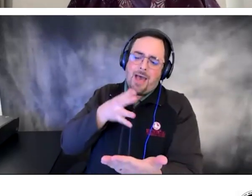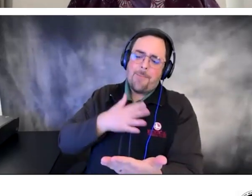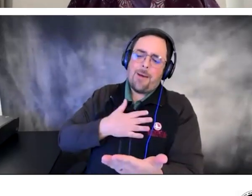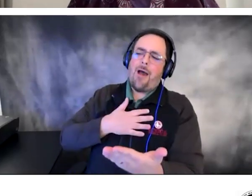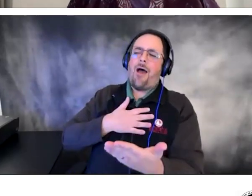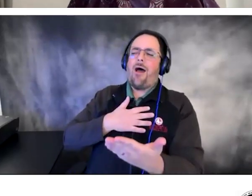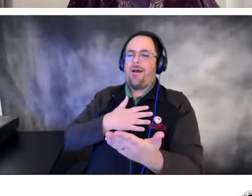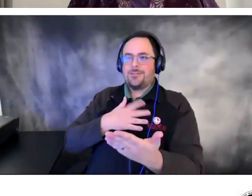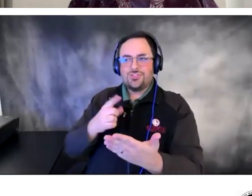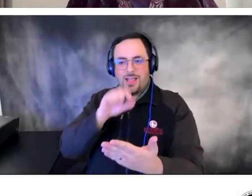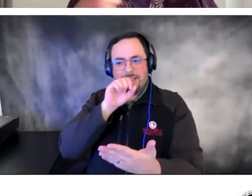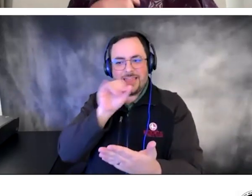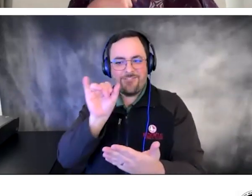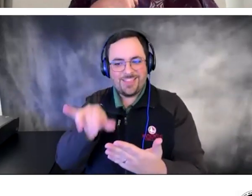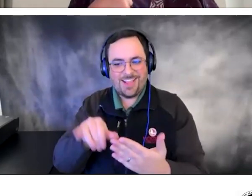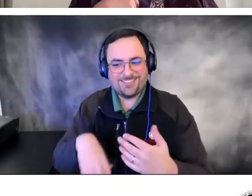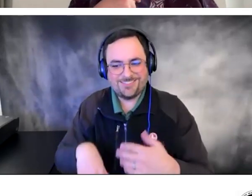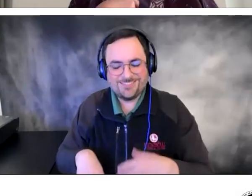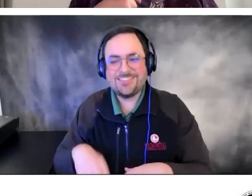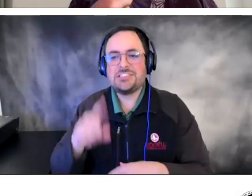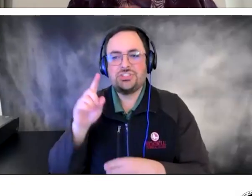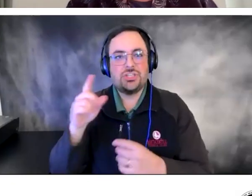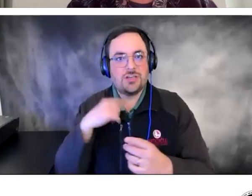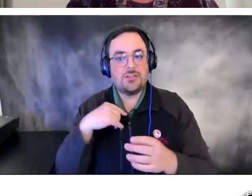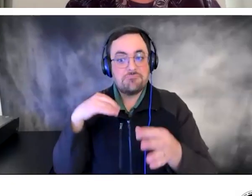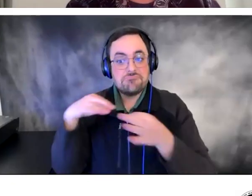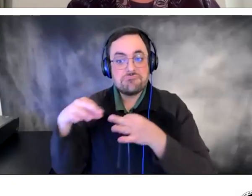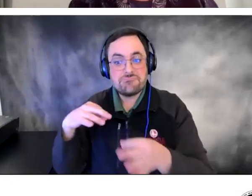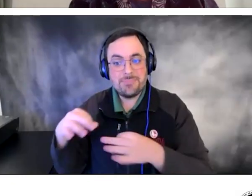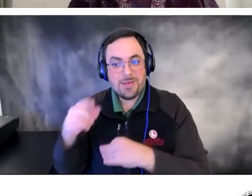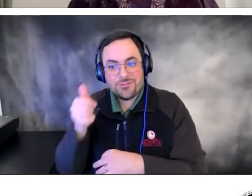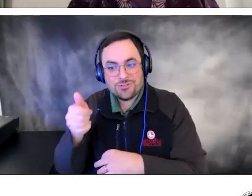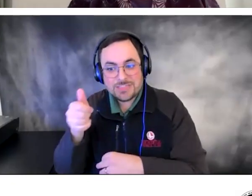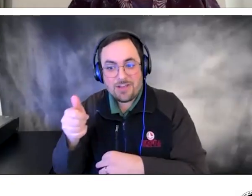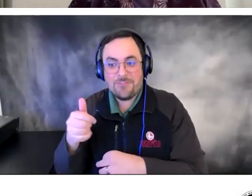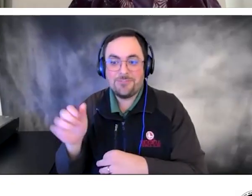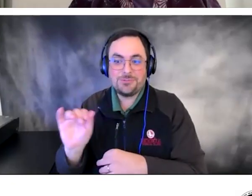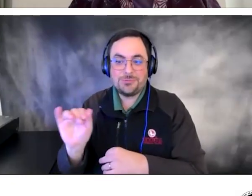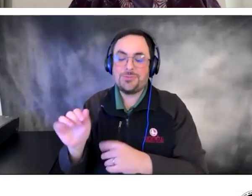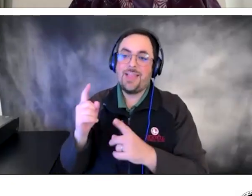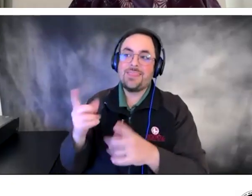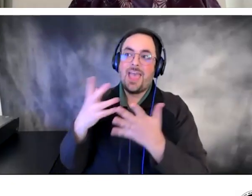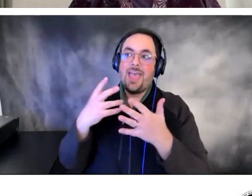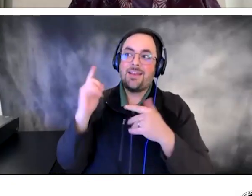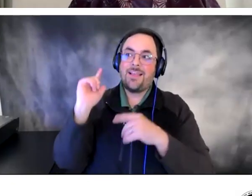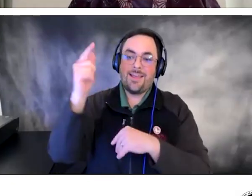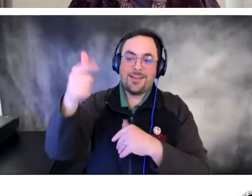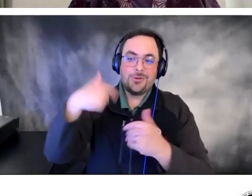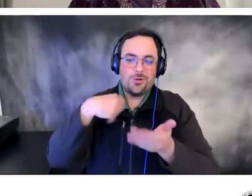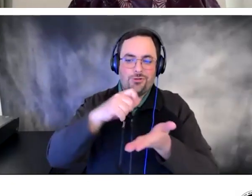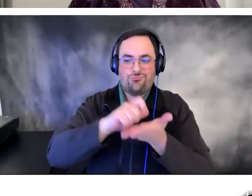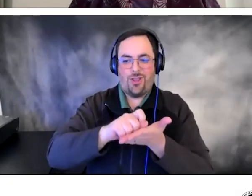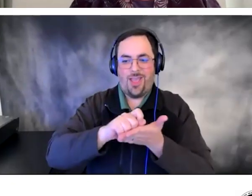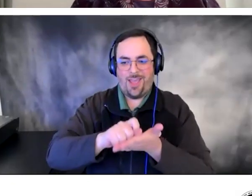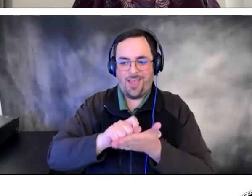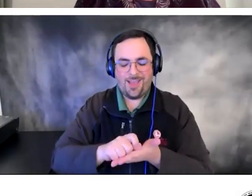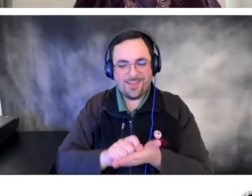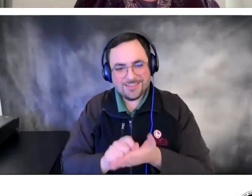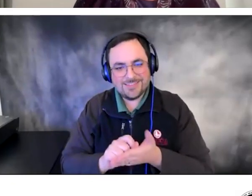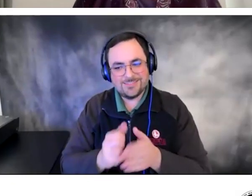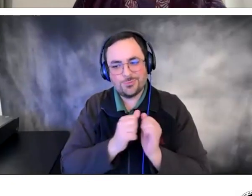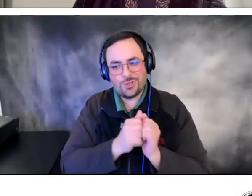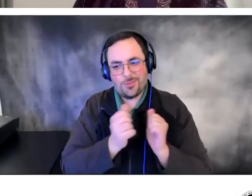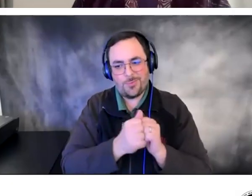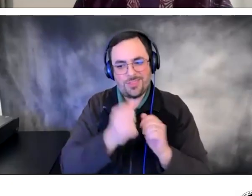with her, seeing herself, and could sign, concept about herself while viewing that, and then would write a story in print with